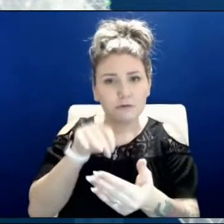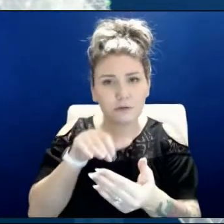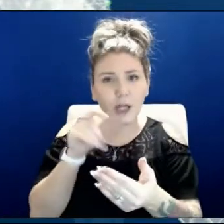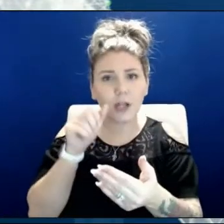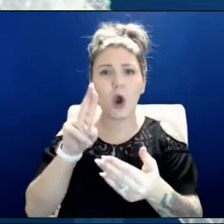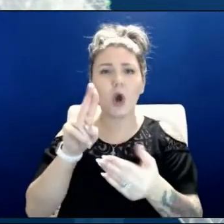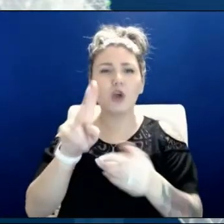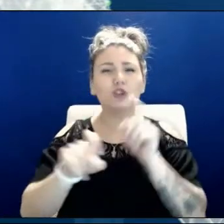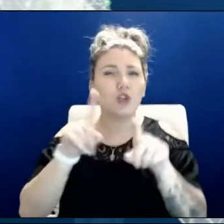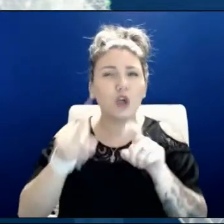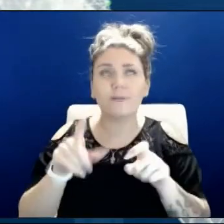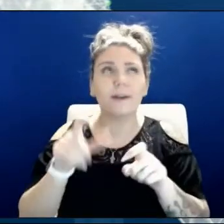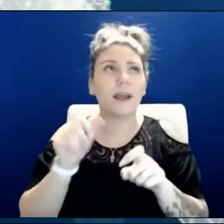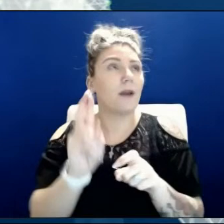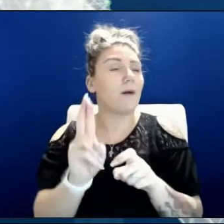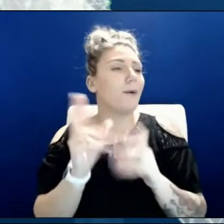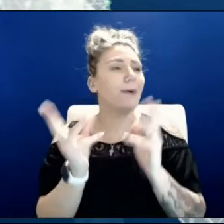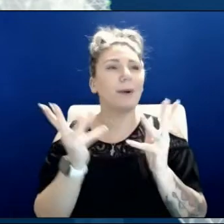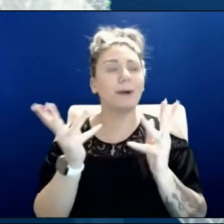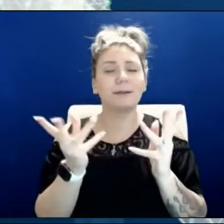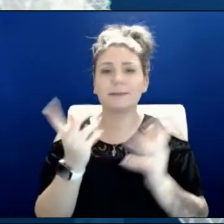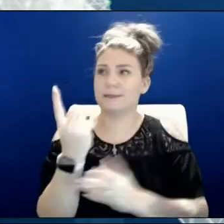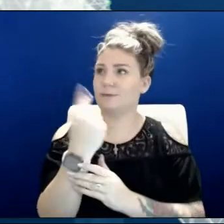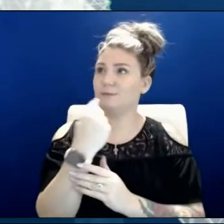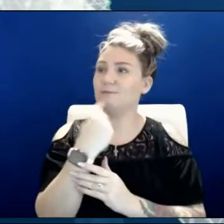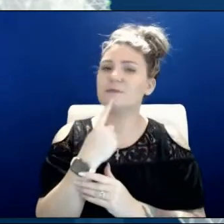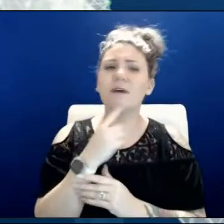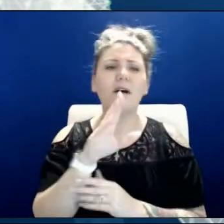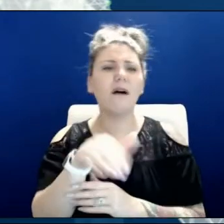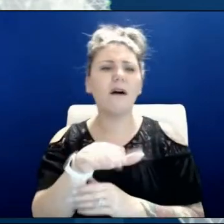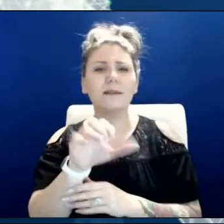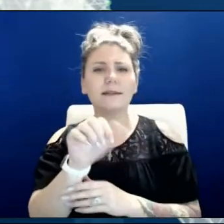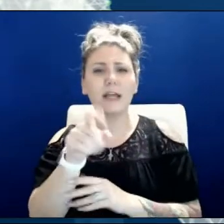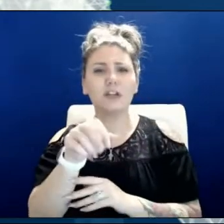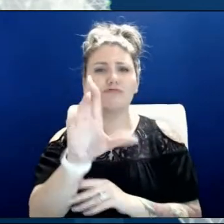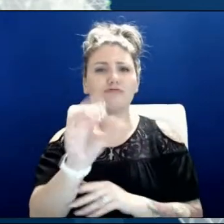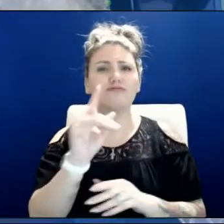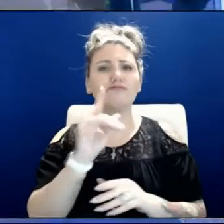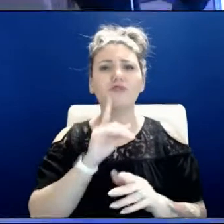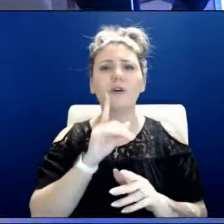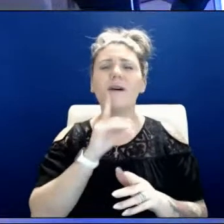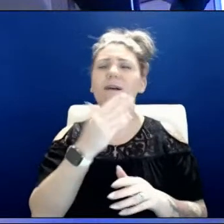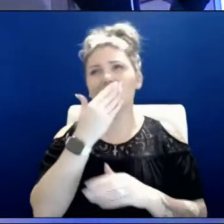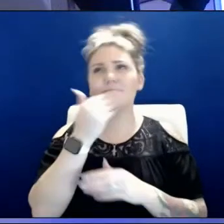or maybe just somebody saying, Dr. Castro, that they think that they got better on a certain pill?